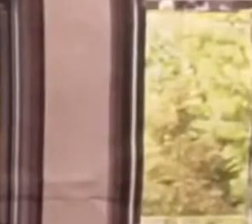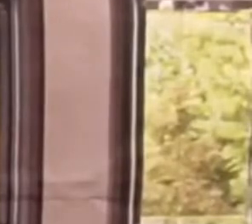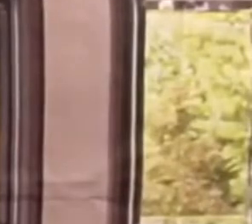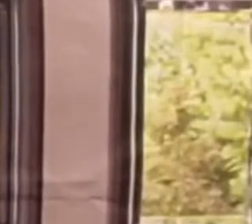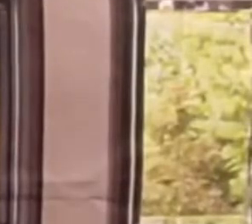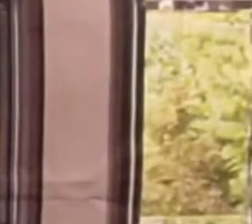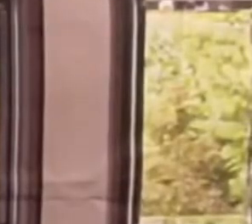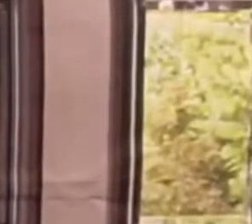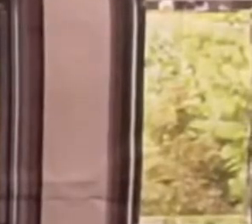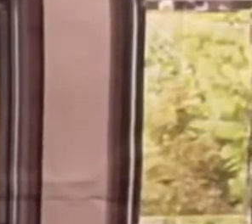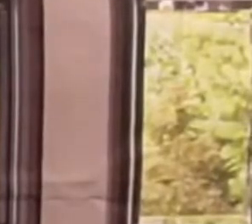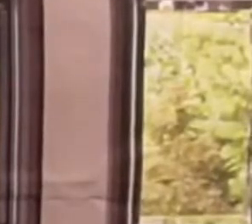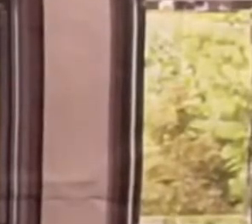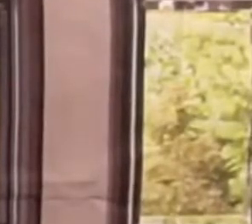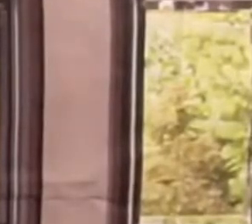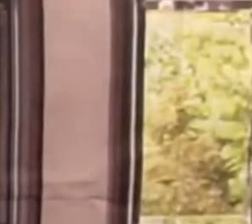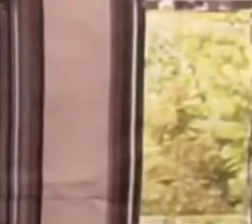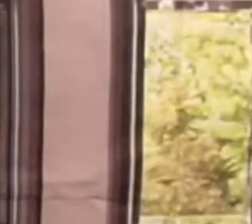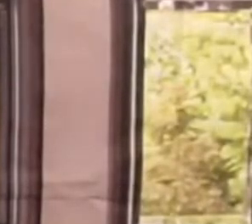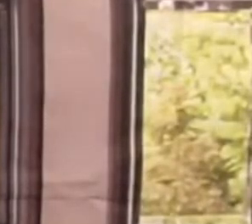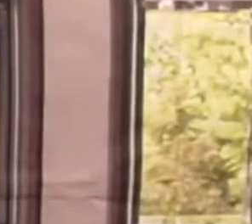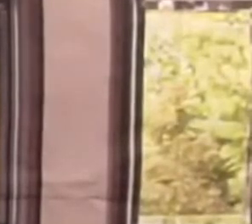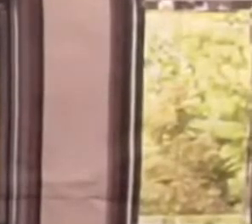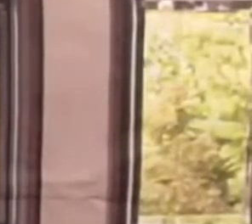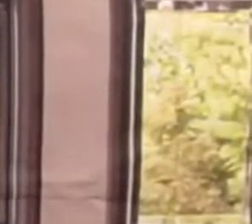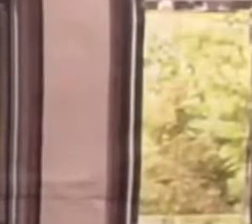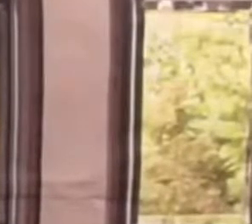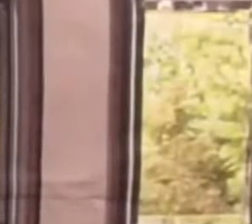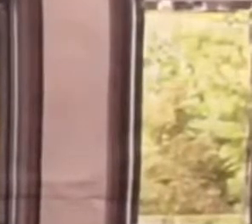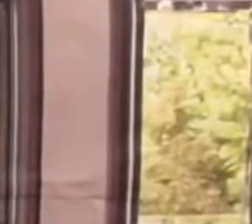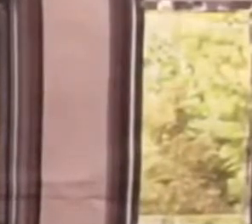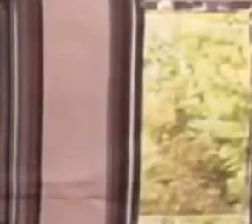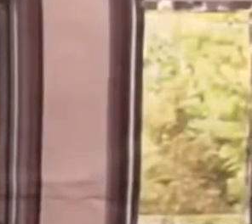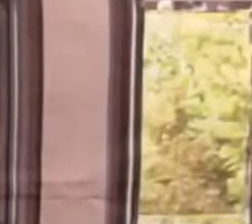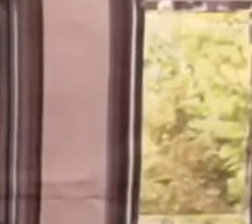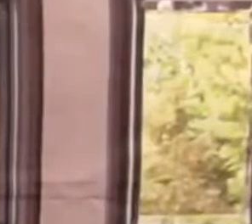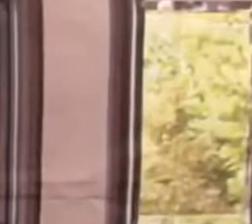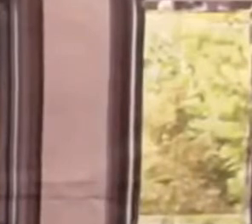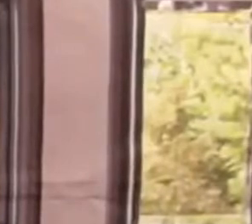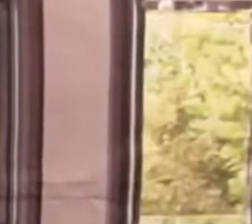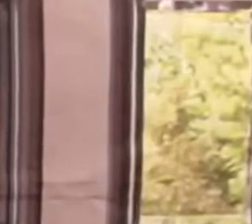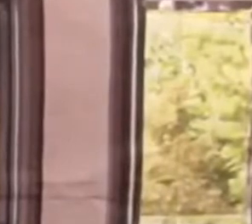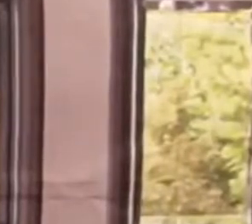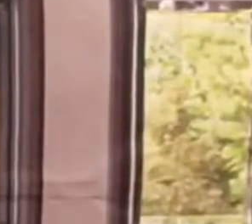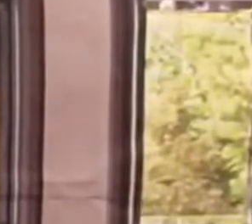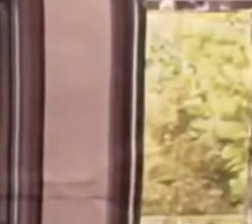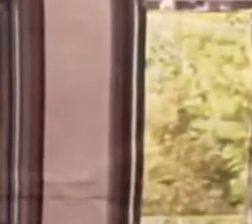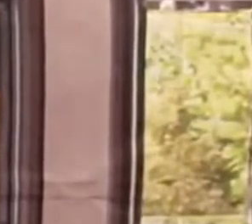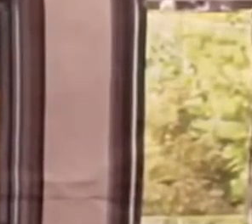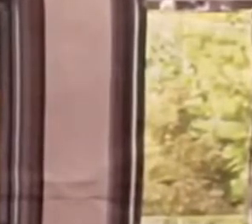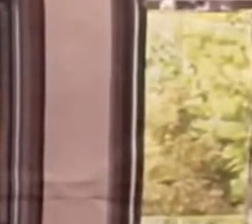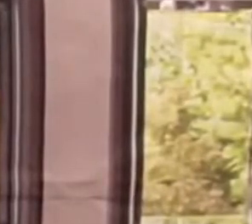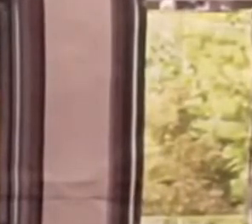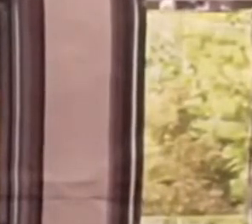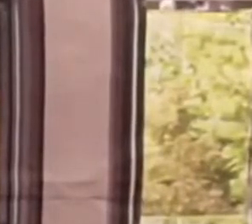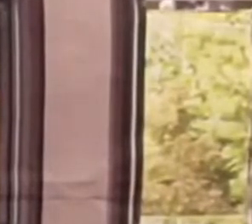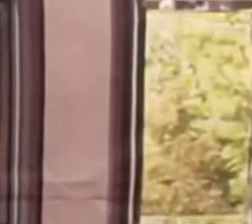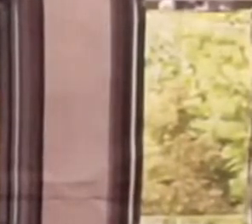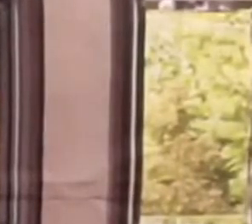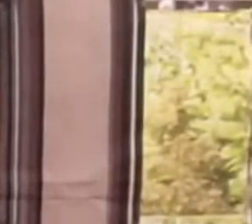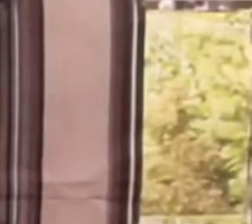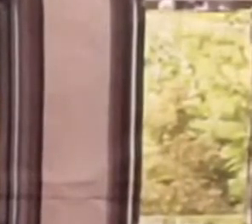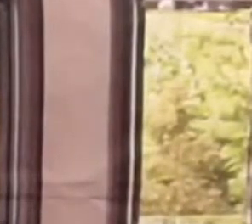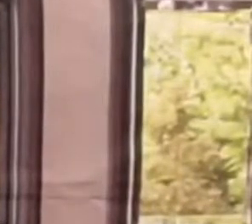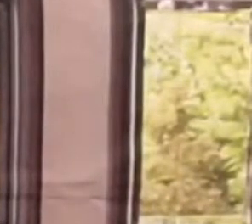Delaware. On behalf of our esteemed board of directors, it gives me tremendous pleasure to stand before you today